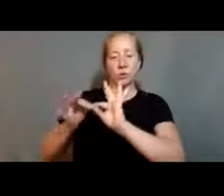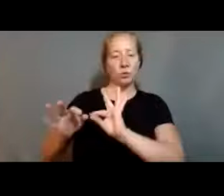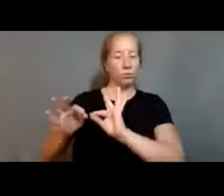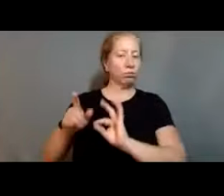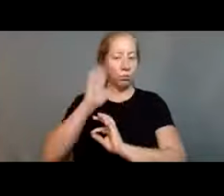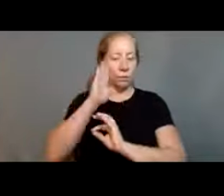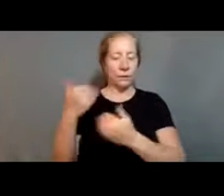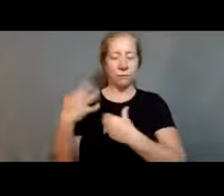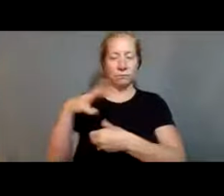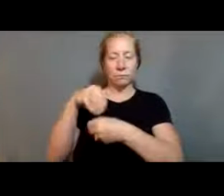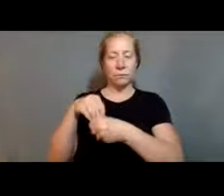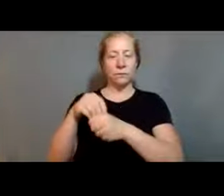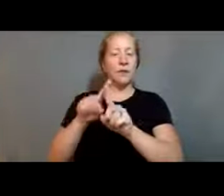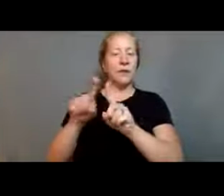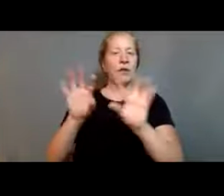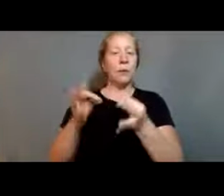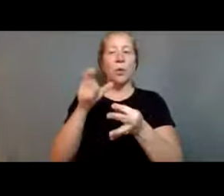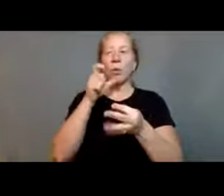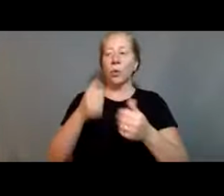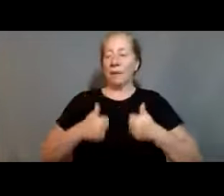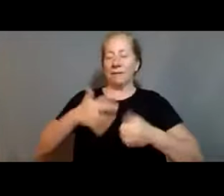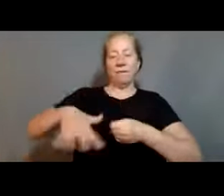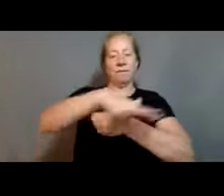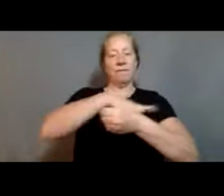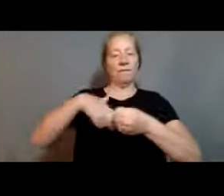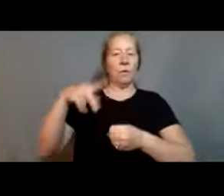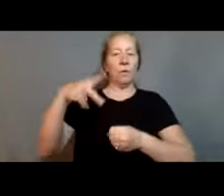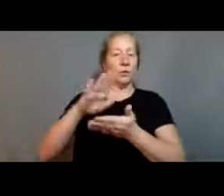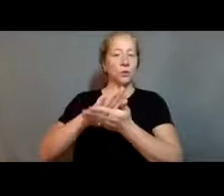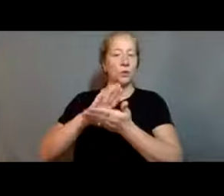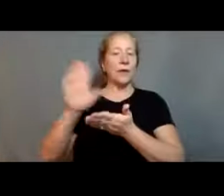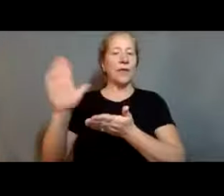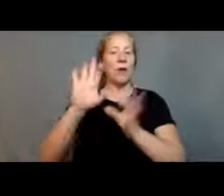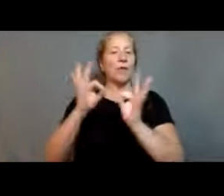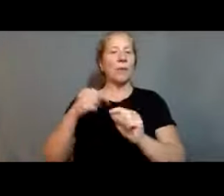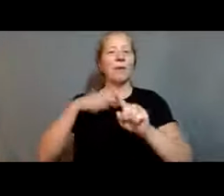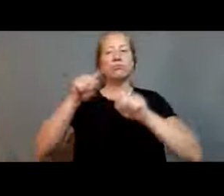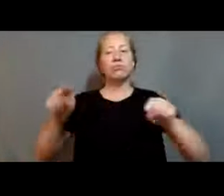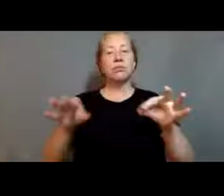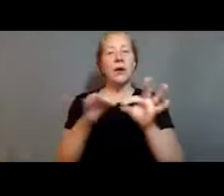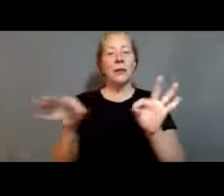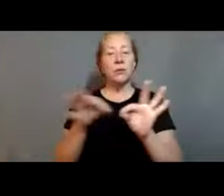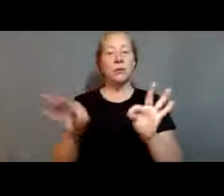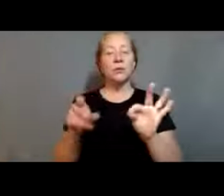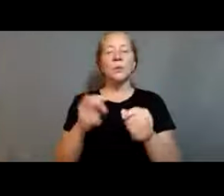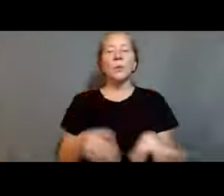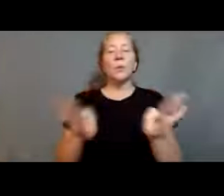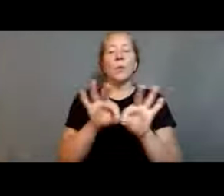languages spoken by families in Portland schools. We remind our families to speak